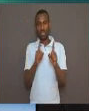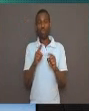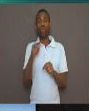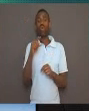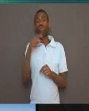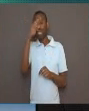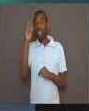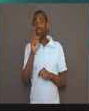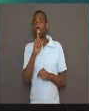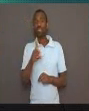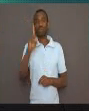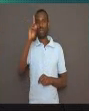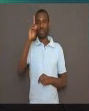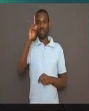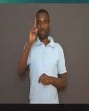adhesion.